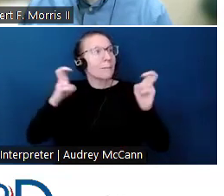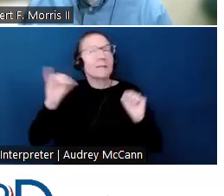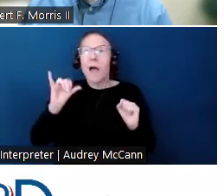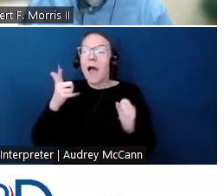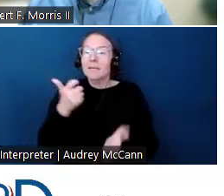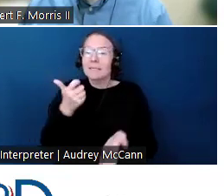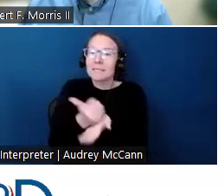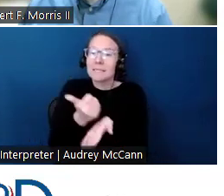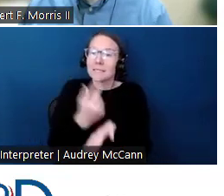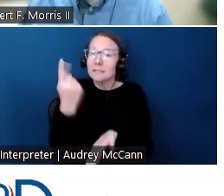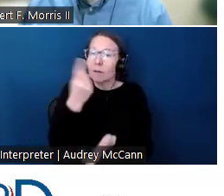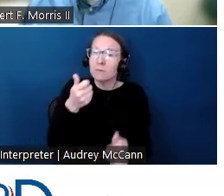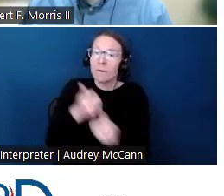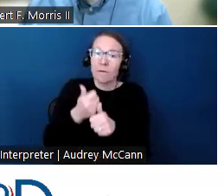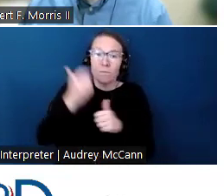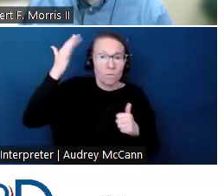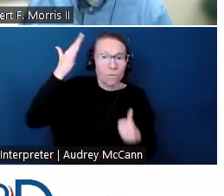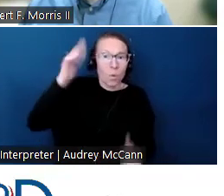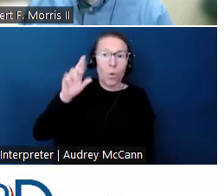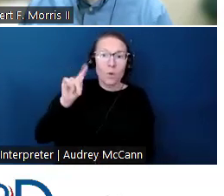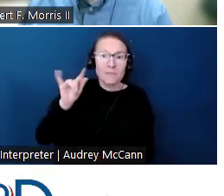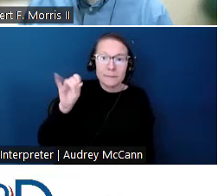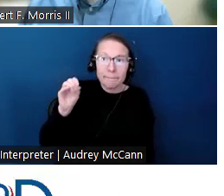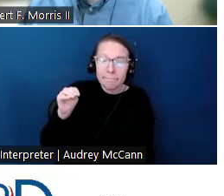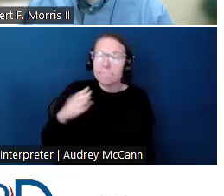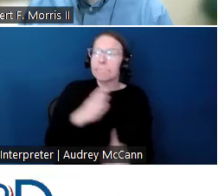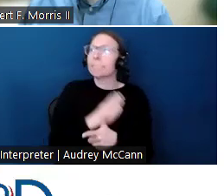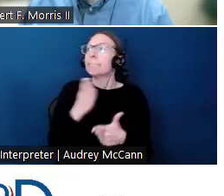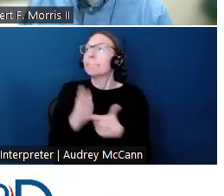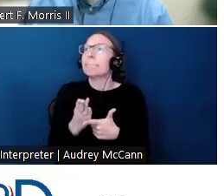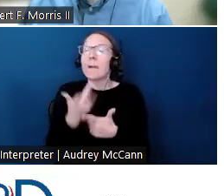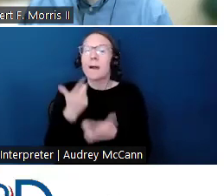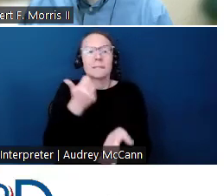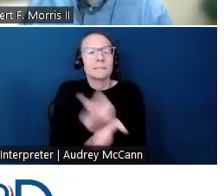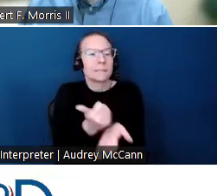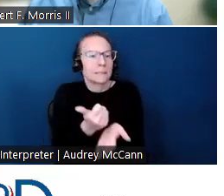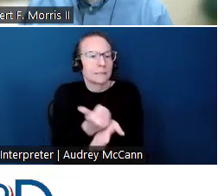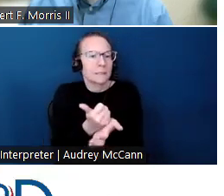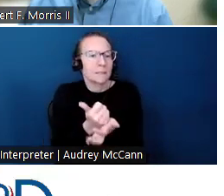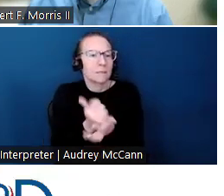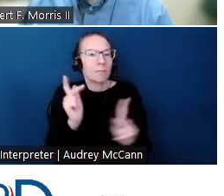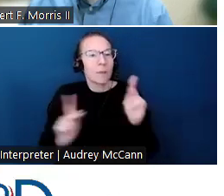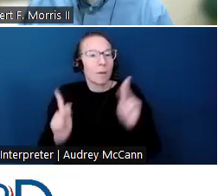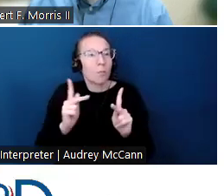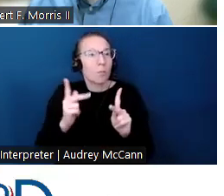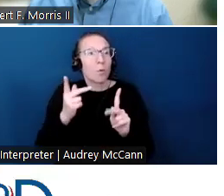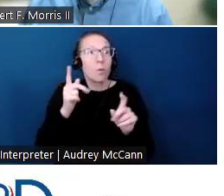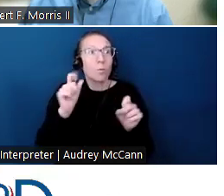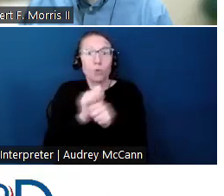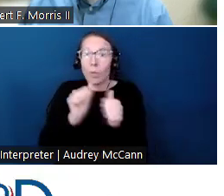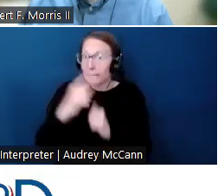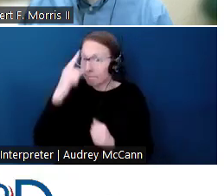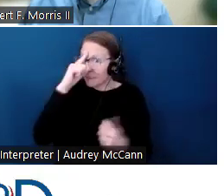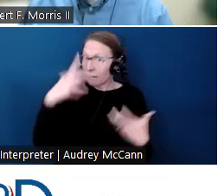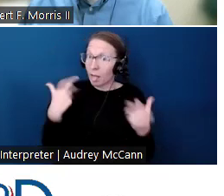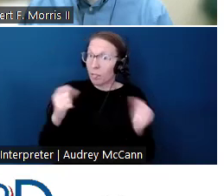somebody with autism in the Career Center, assisting people that might be working with a mental health provider. We just